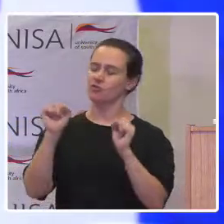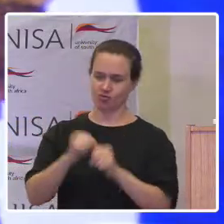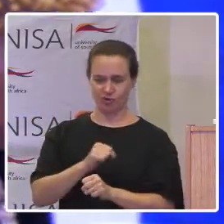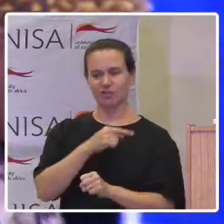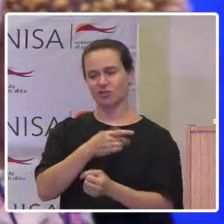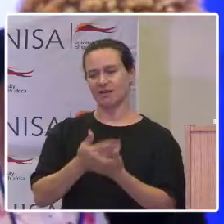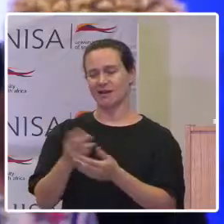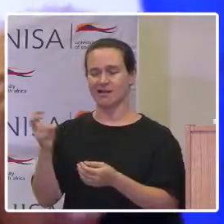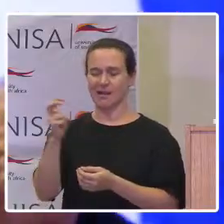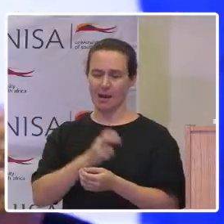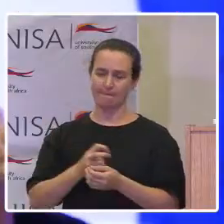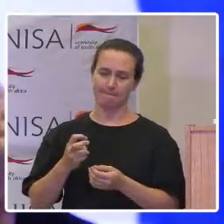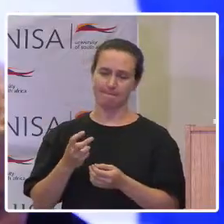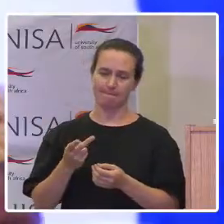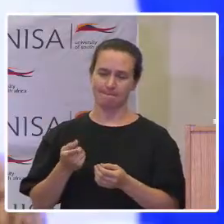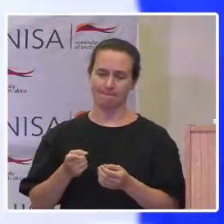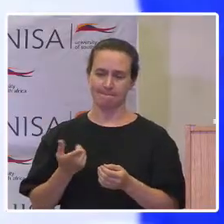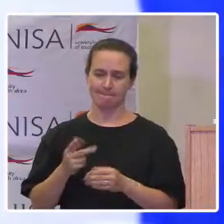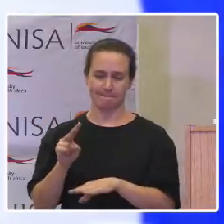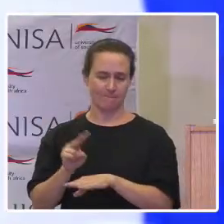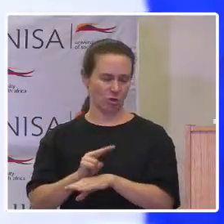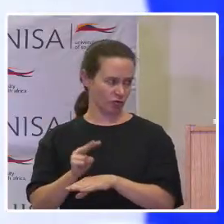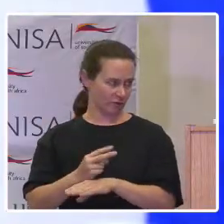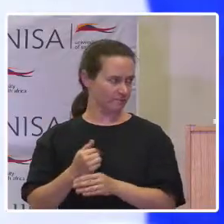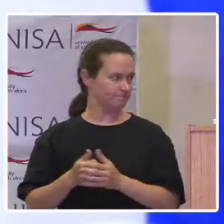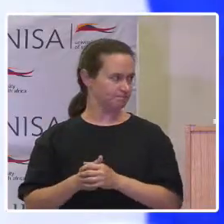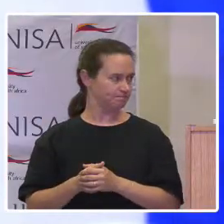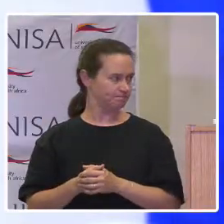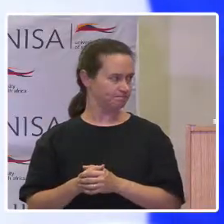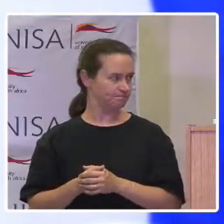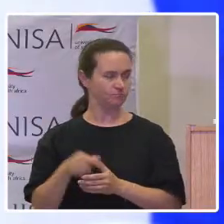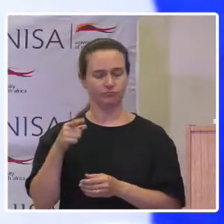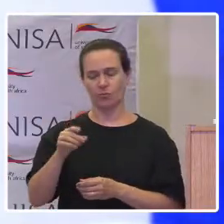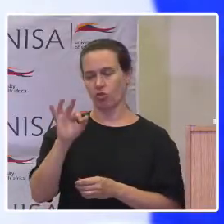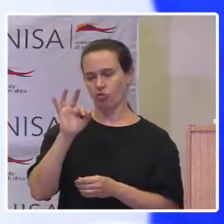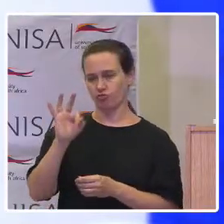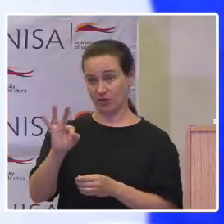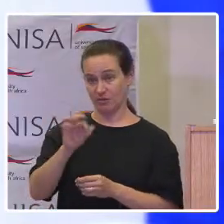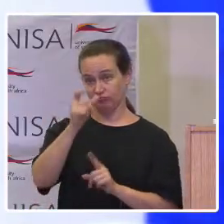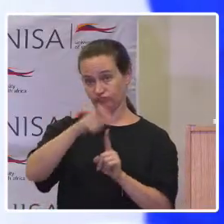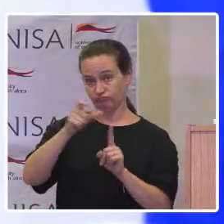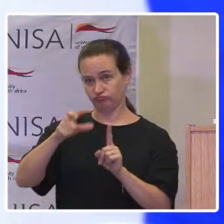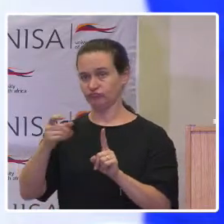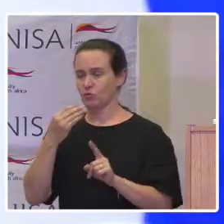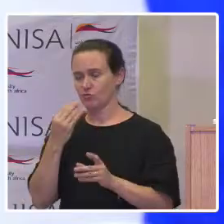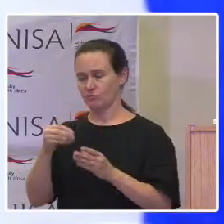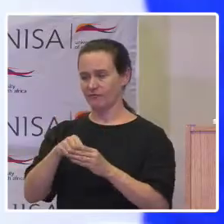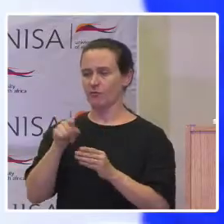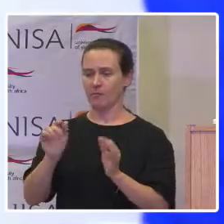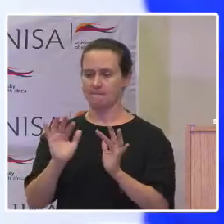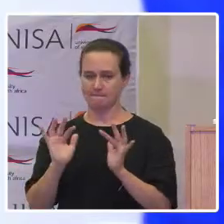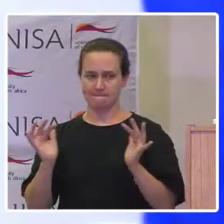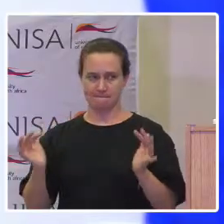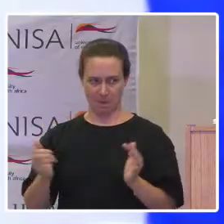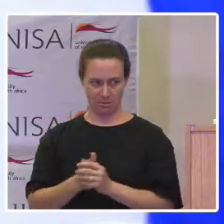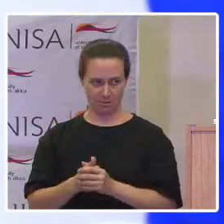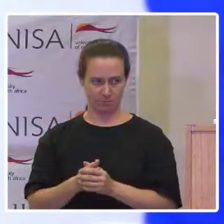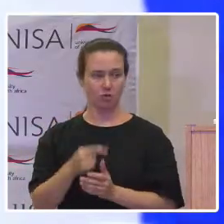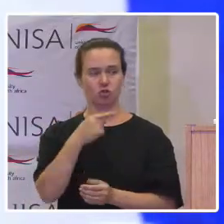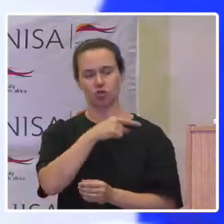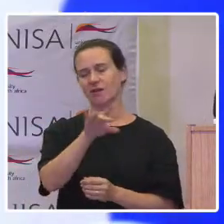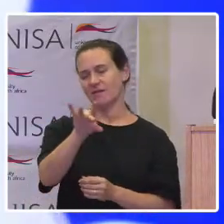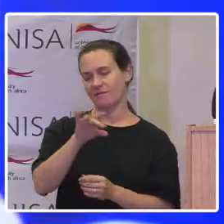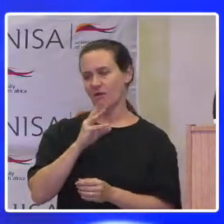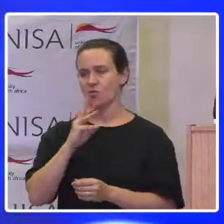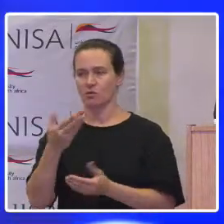and moderate this panel made up of 3 panelists. She will invite them to come to the podium.